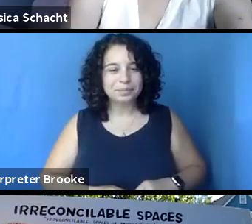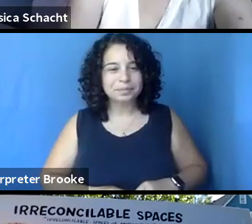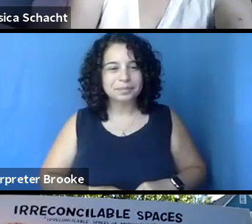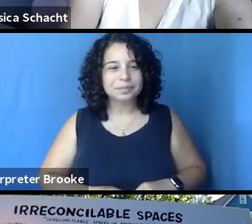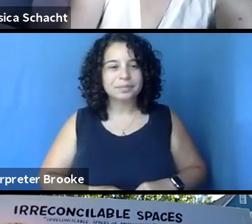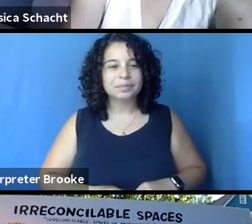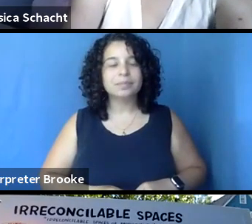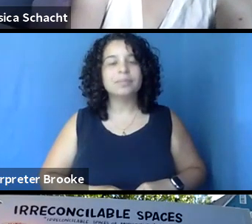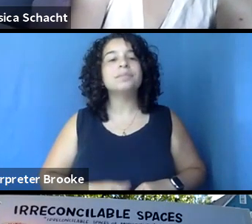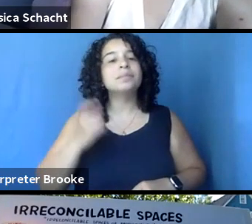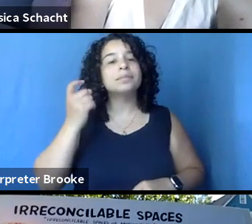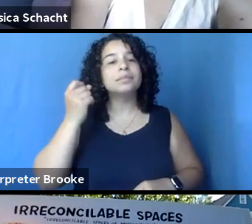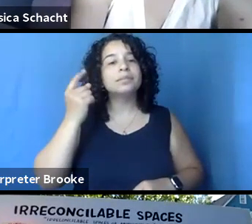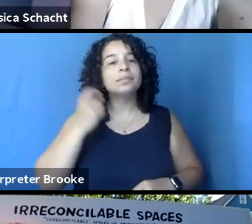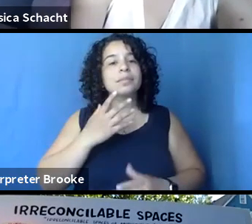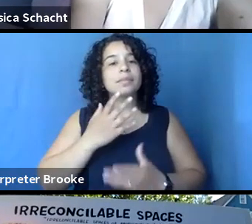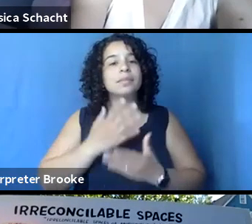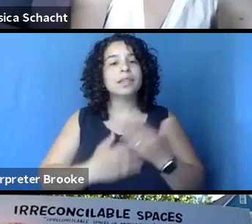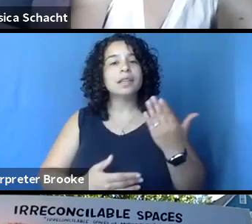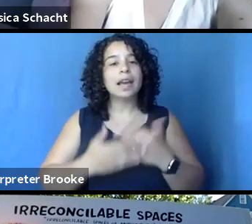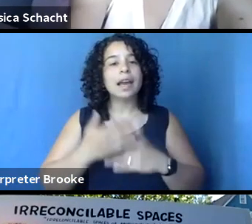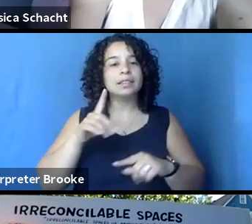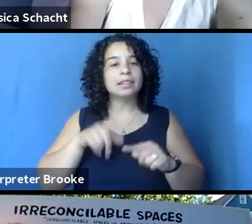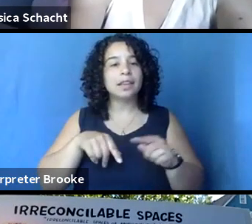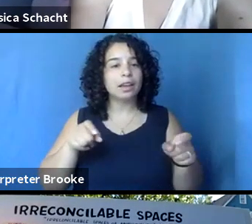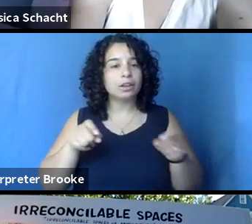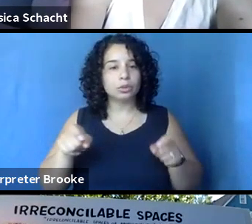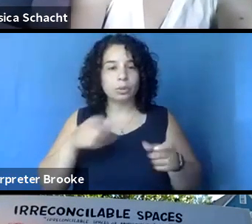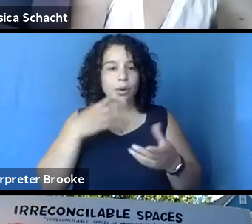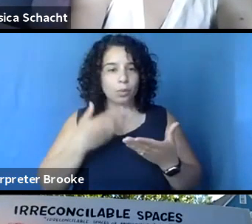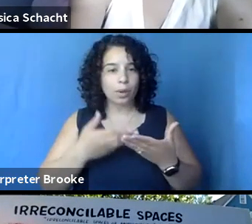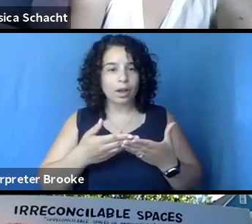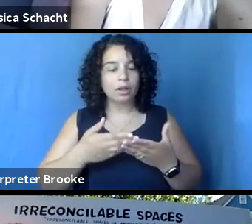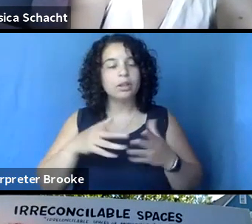hands that drape like willow trees, and